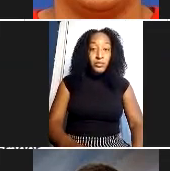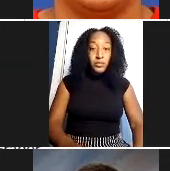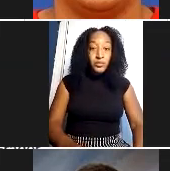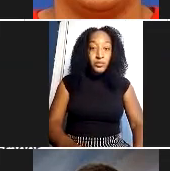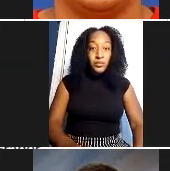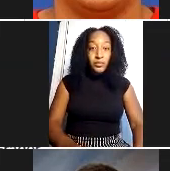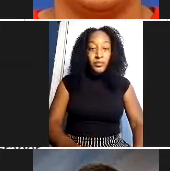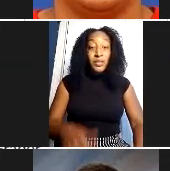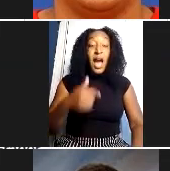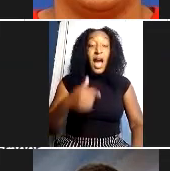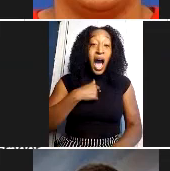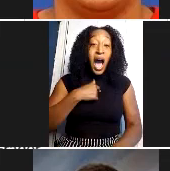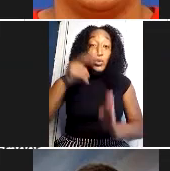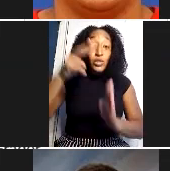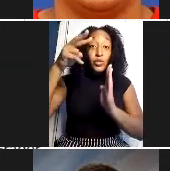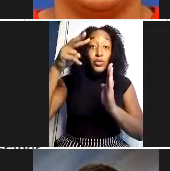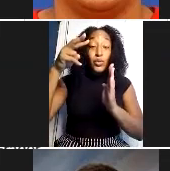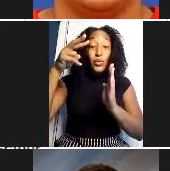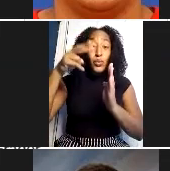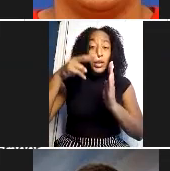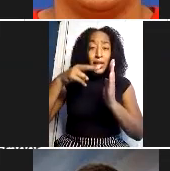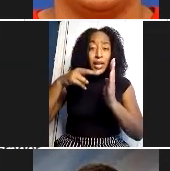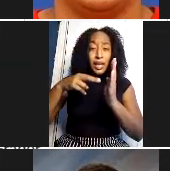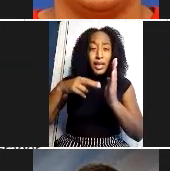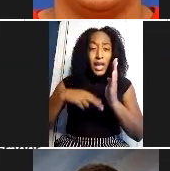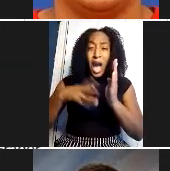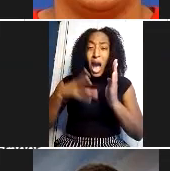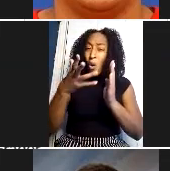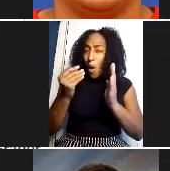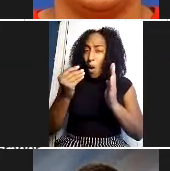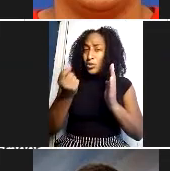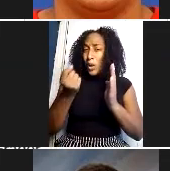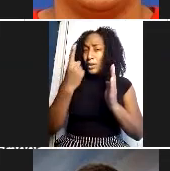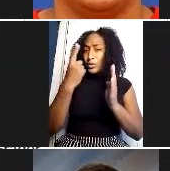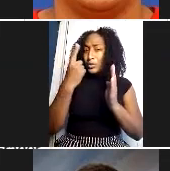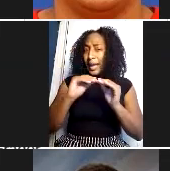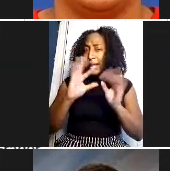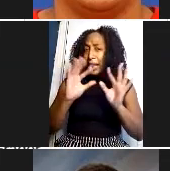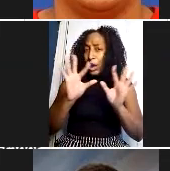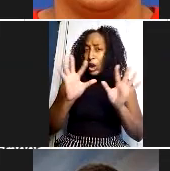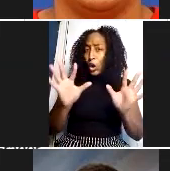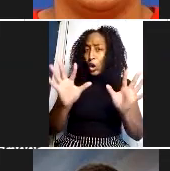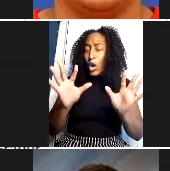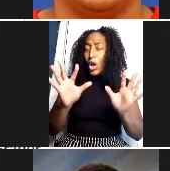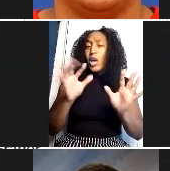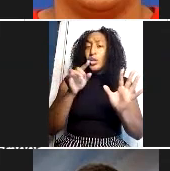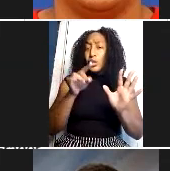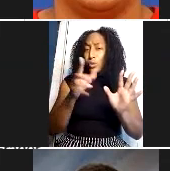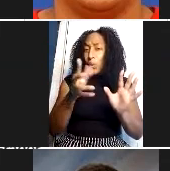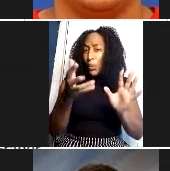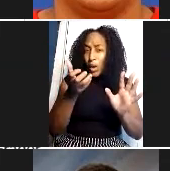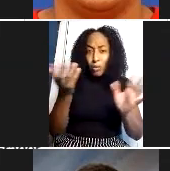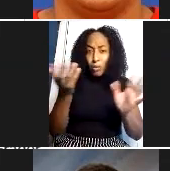I was reading over it and I just want to get a clear understanding on what do you want. Because I see